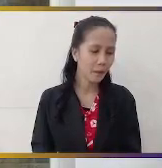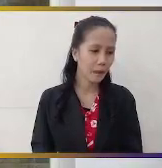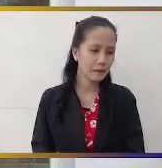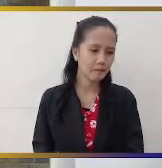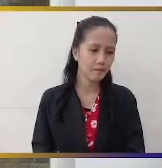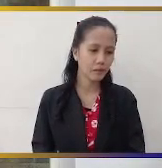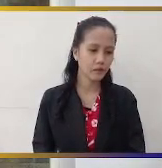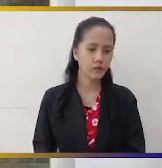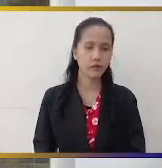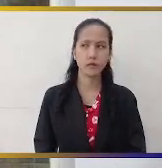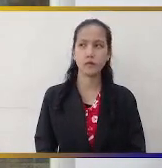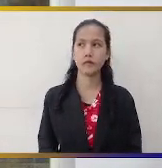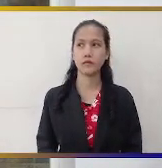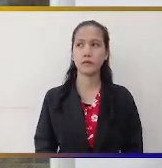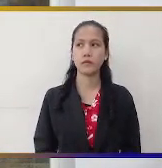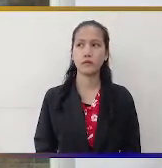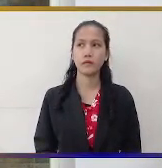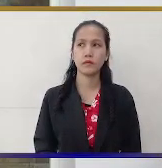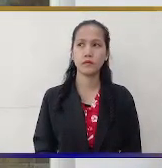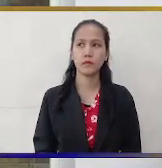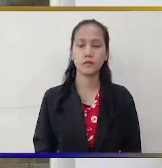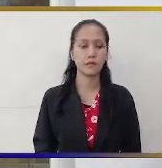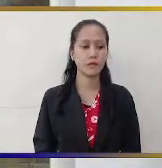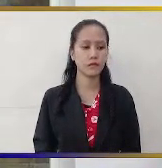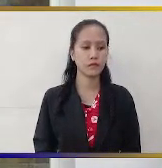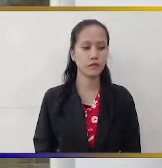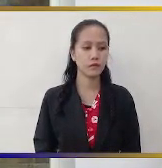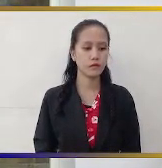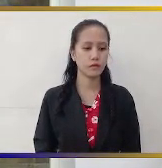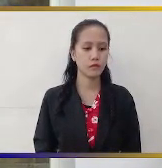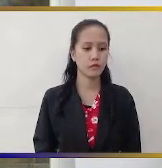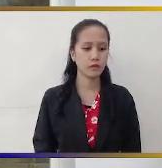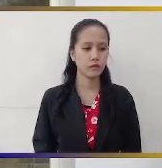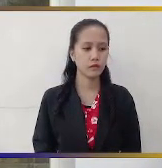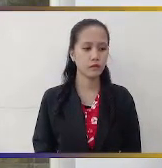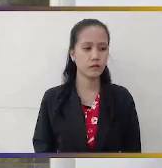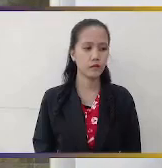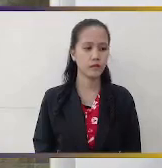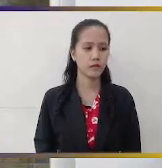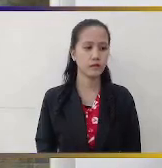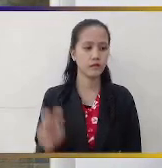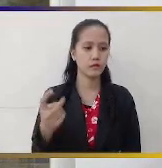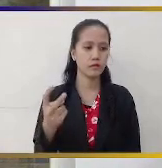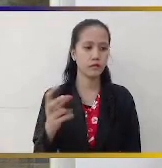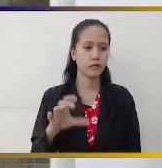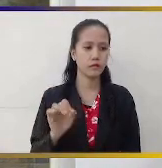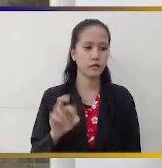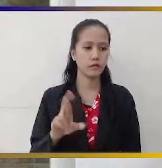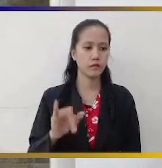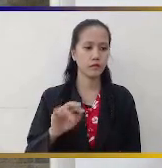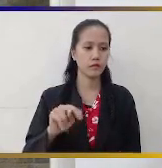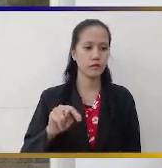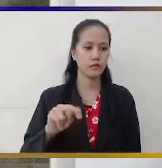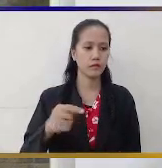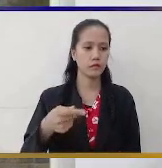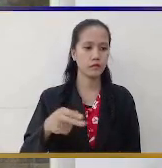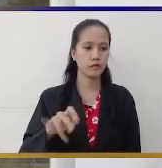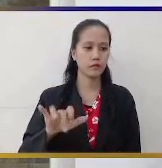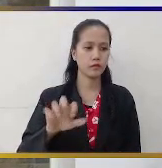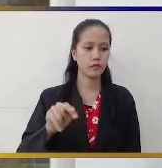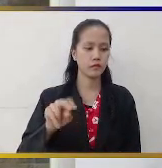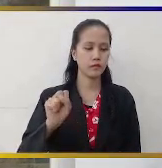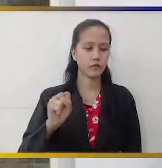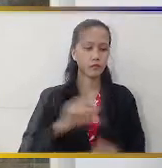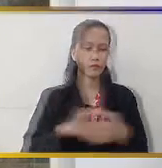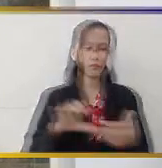it says in 2 Corinthians 5, one of my favorite chapters, it says in verse 14, for the love of